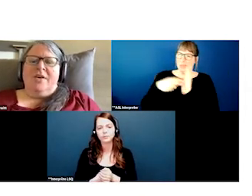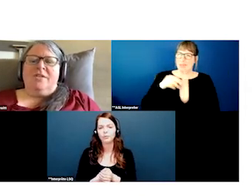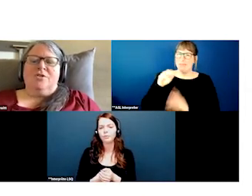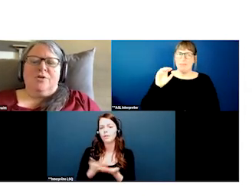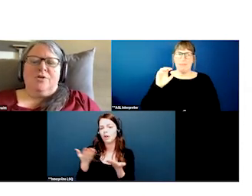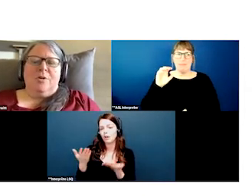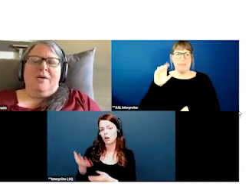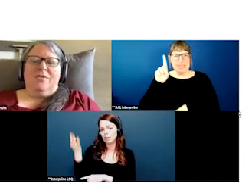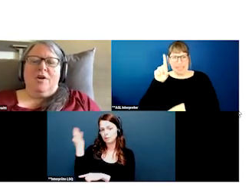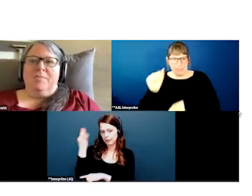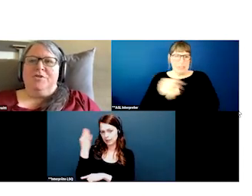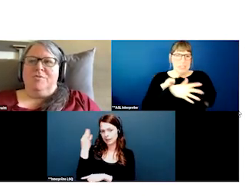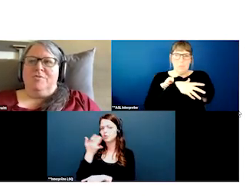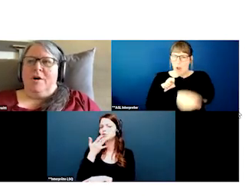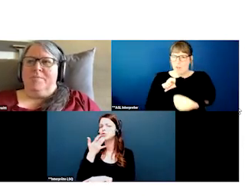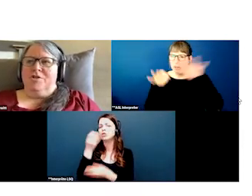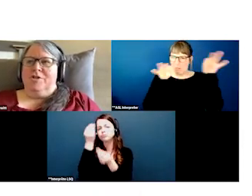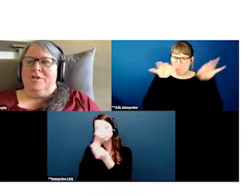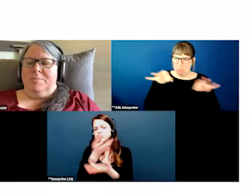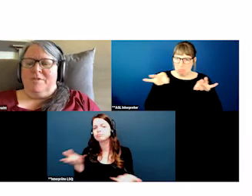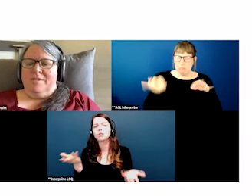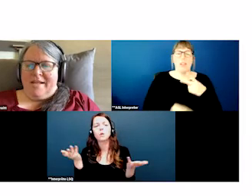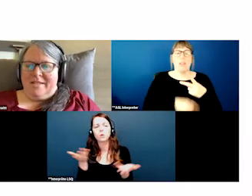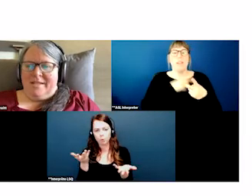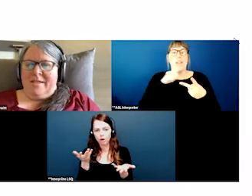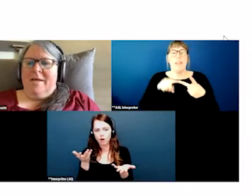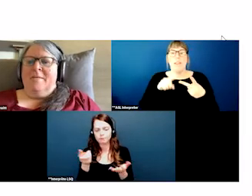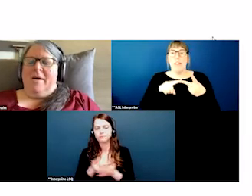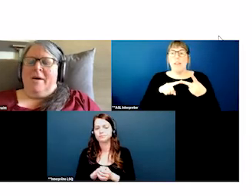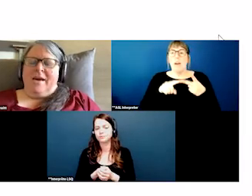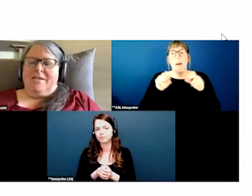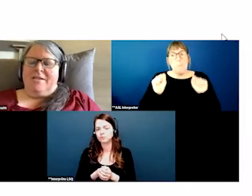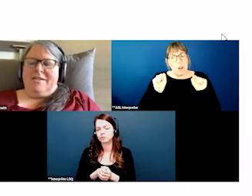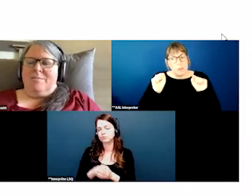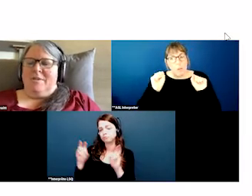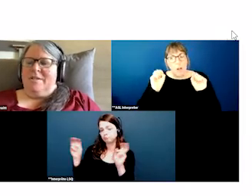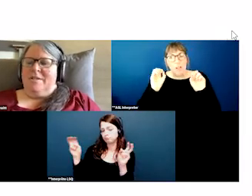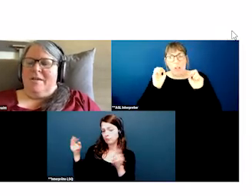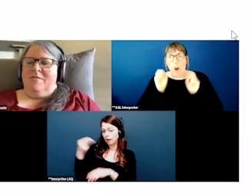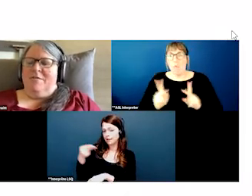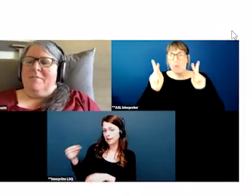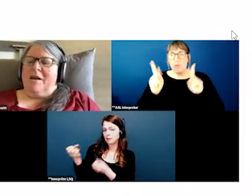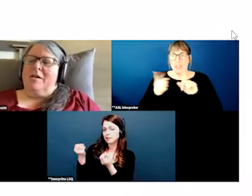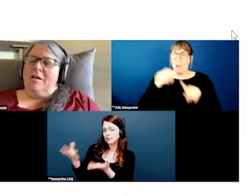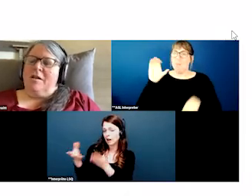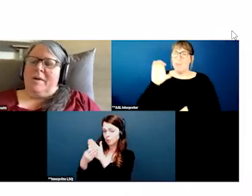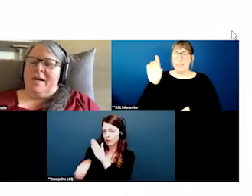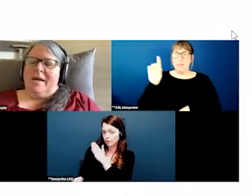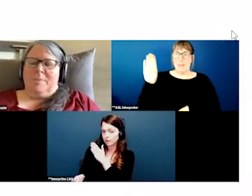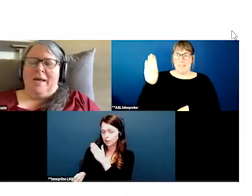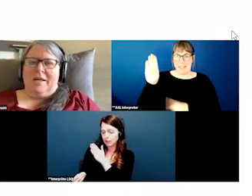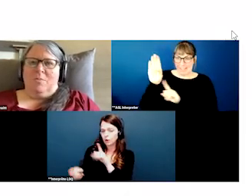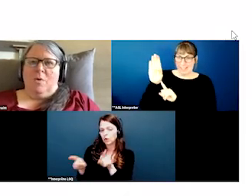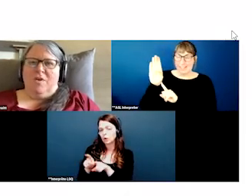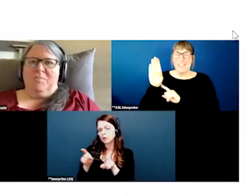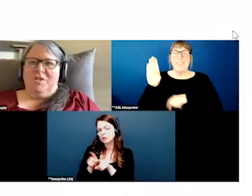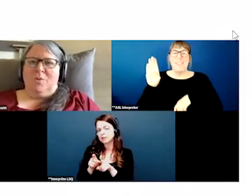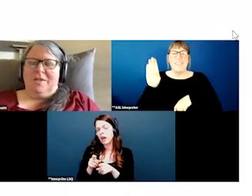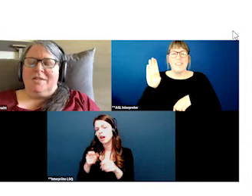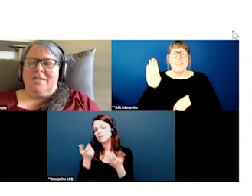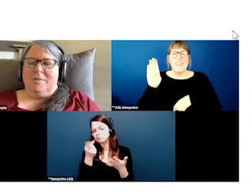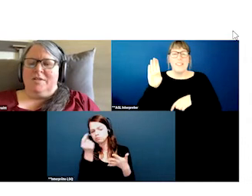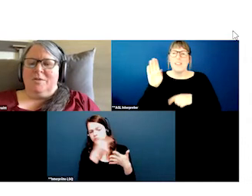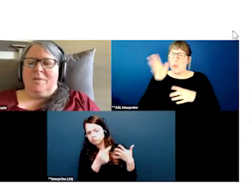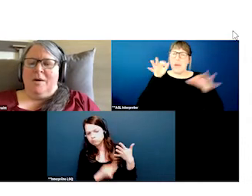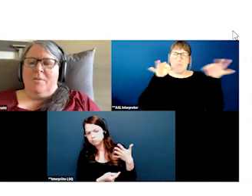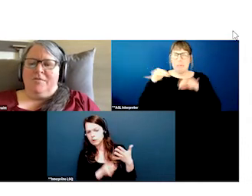poverty, and then talk about the opportunity presented by the Canada Disability Benefit, and close by explaining what we've been